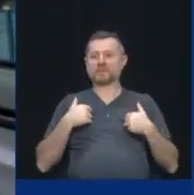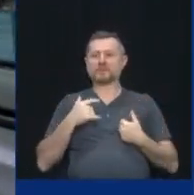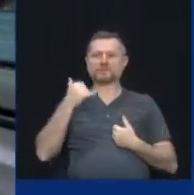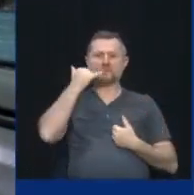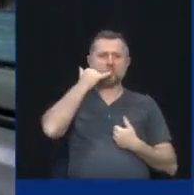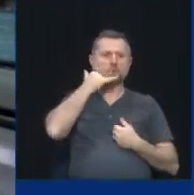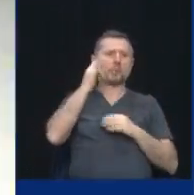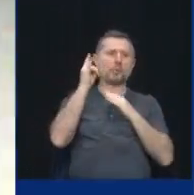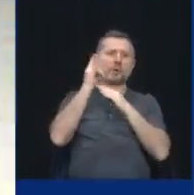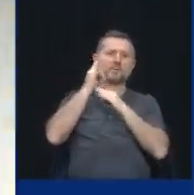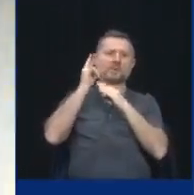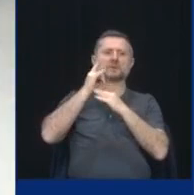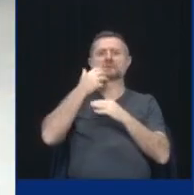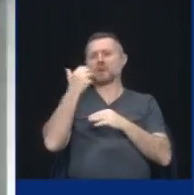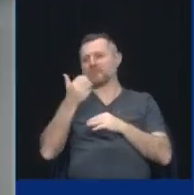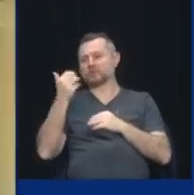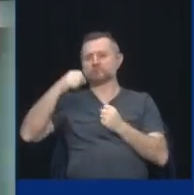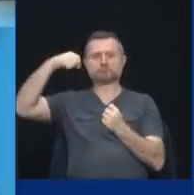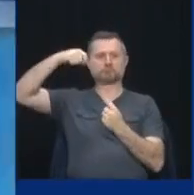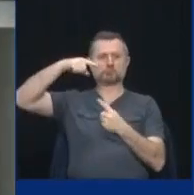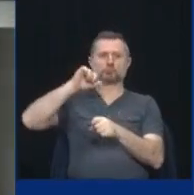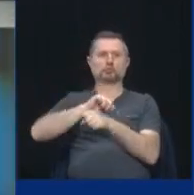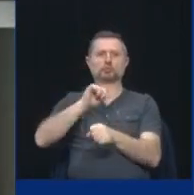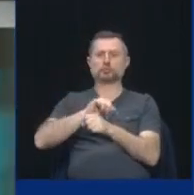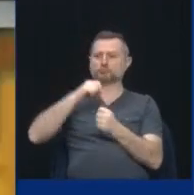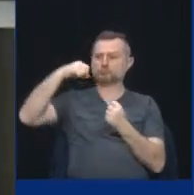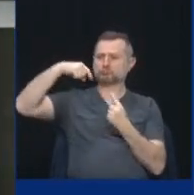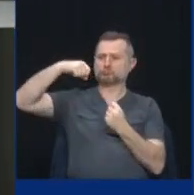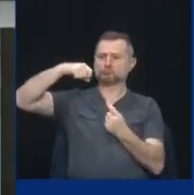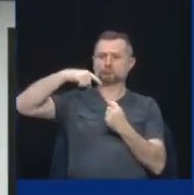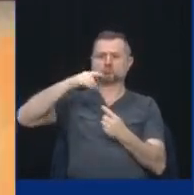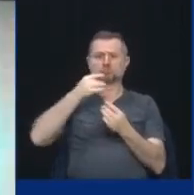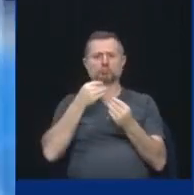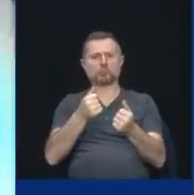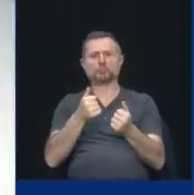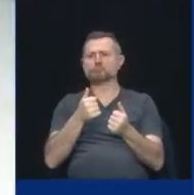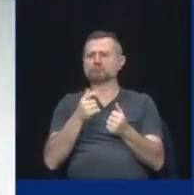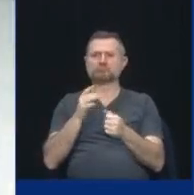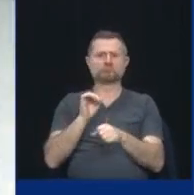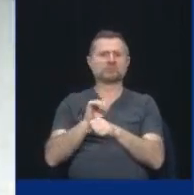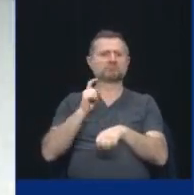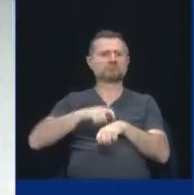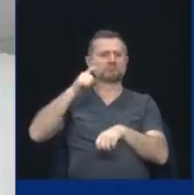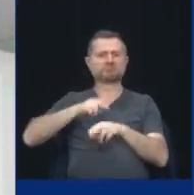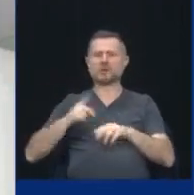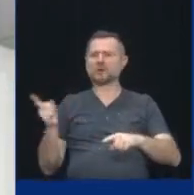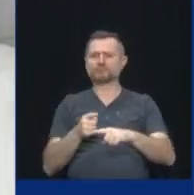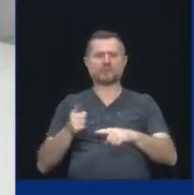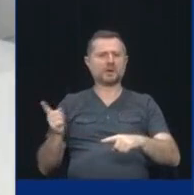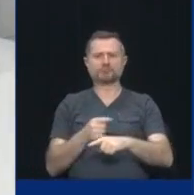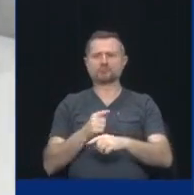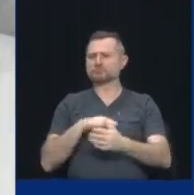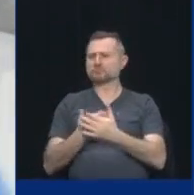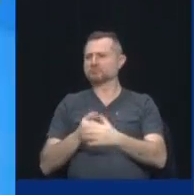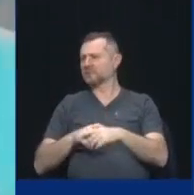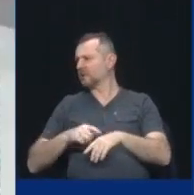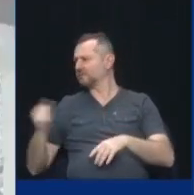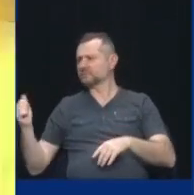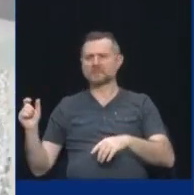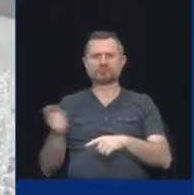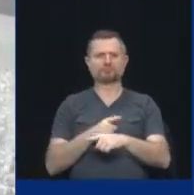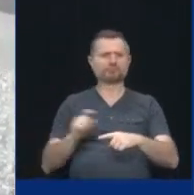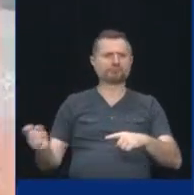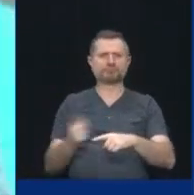the terminal, and all digital signage will provide real-time information about train departures. Overall, this new destination